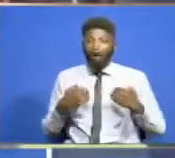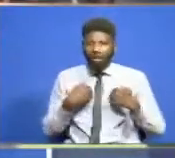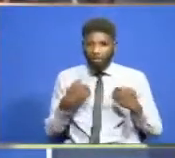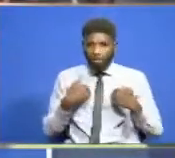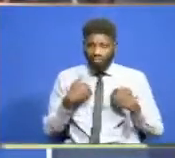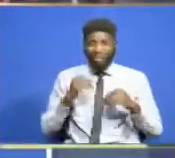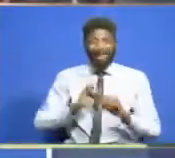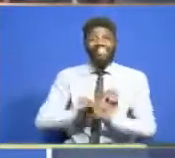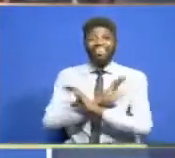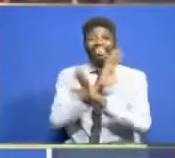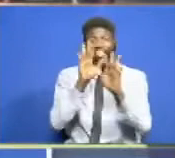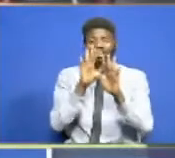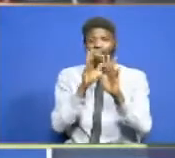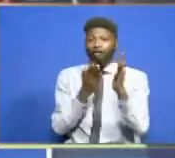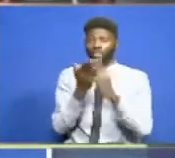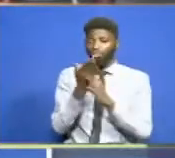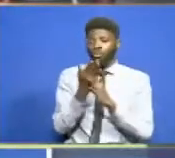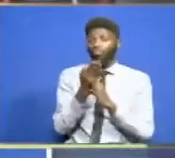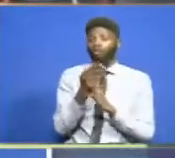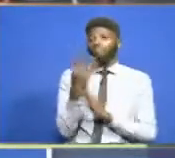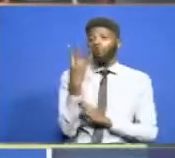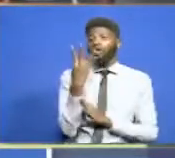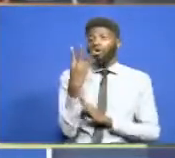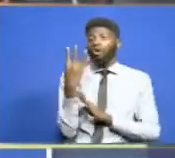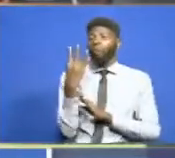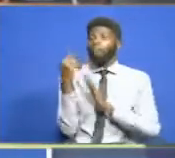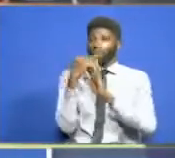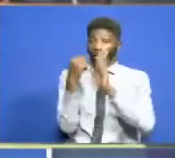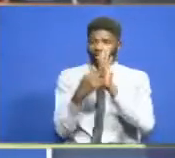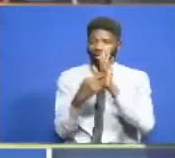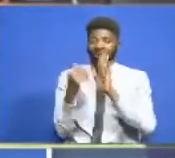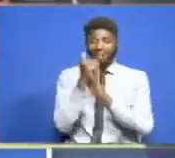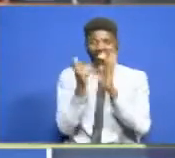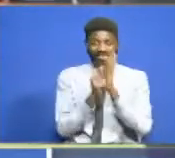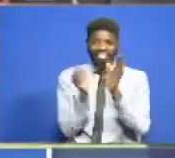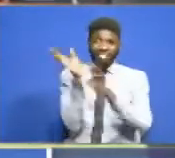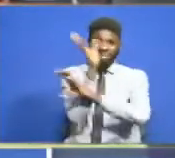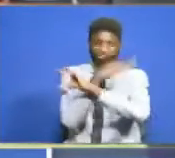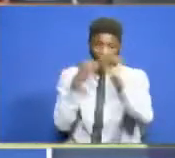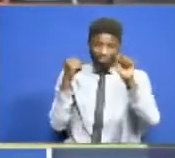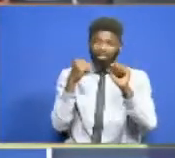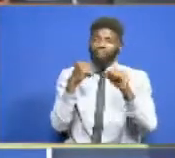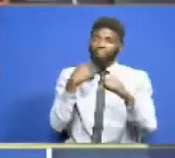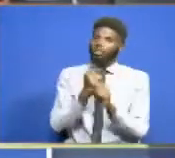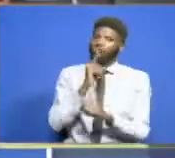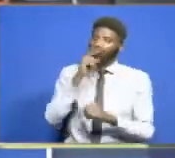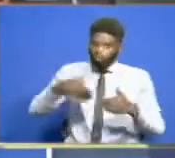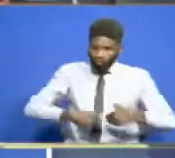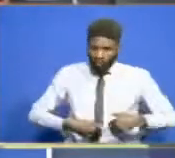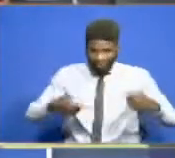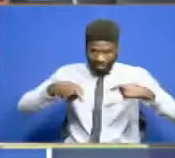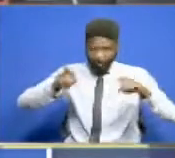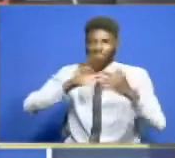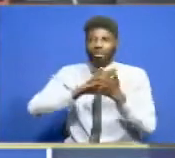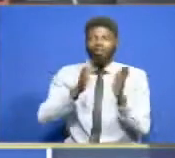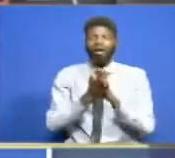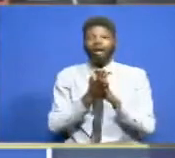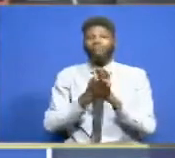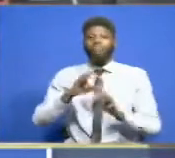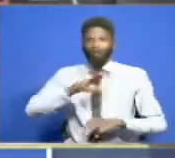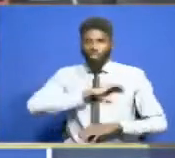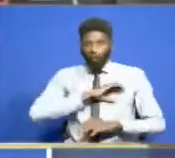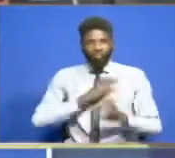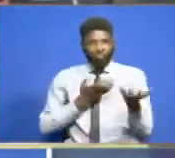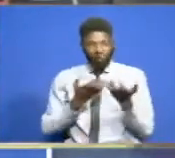four-point agenda of the president to ensure that the youth now become employers, not just employees or people who live